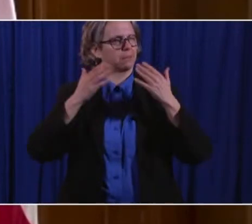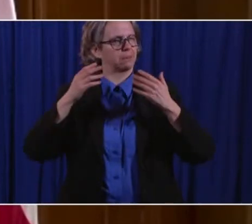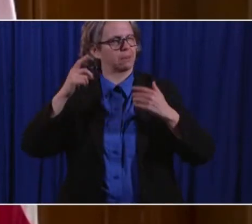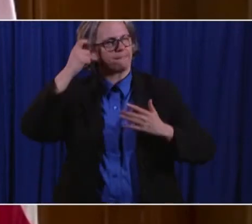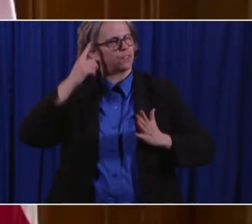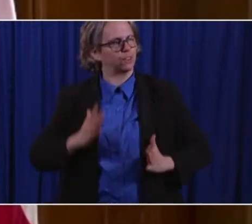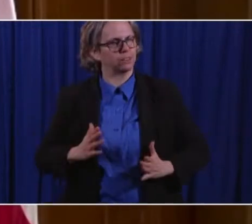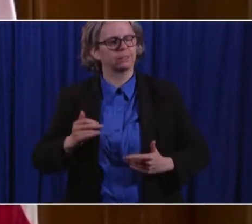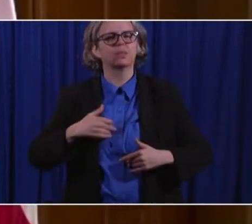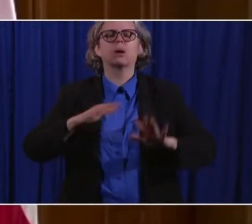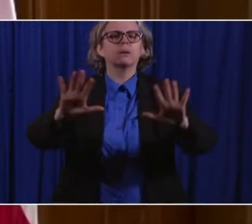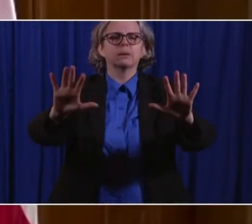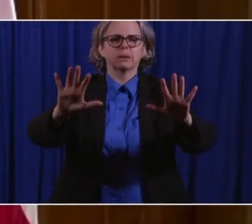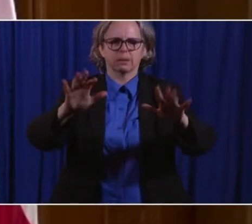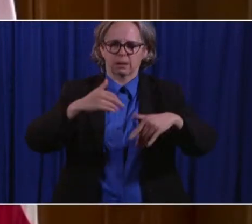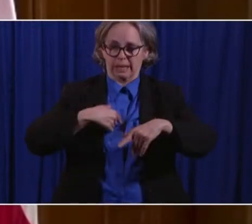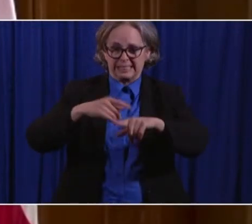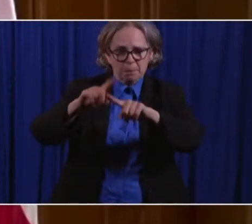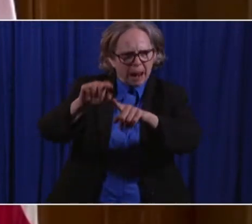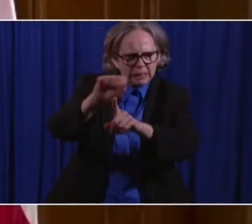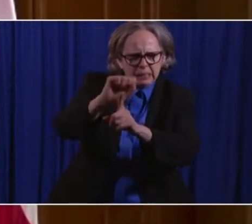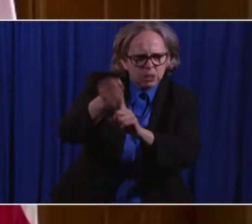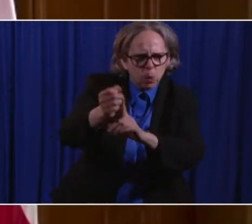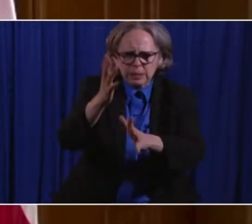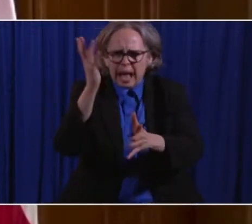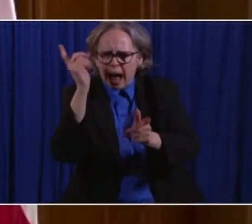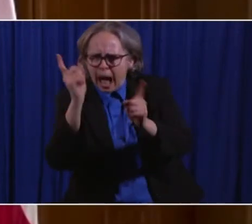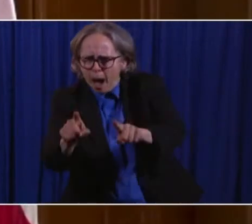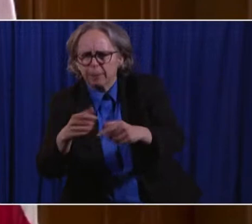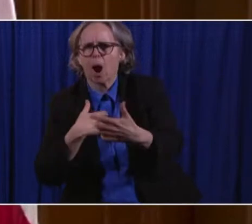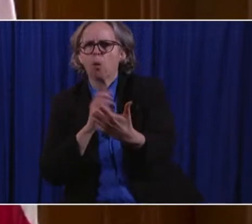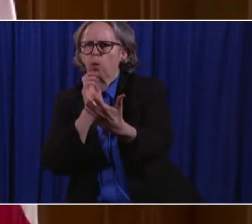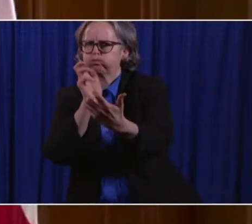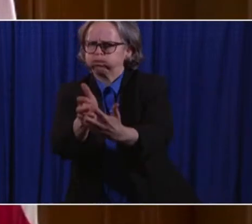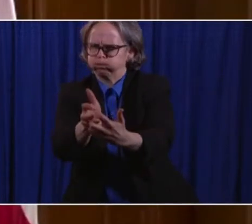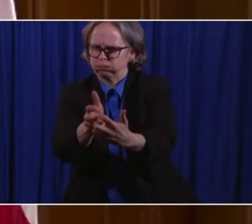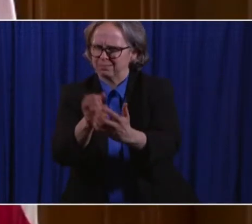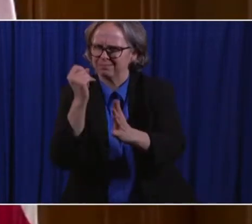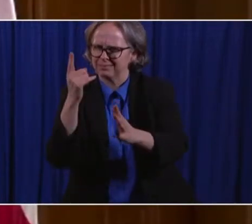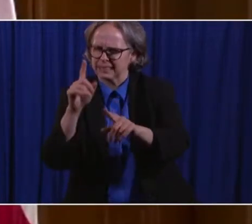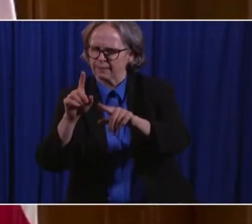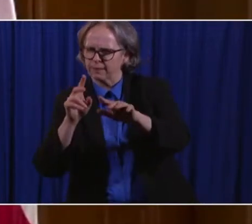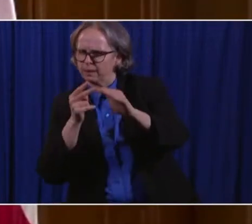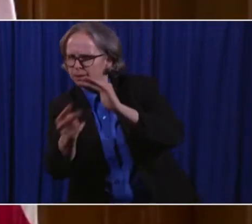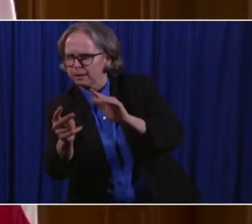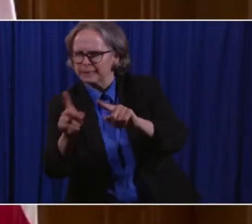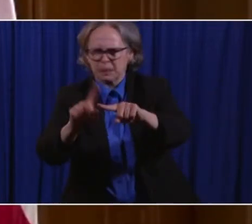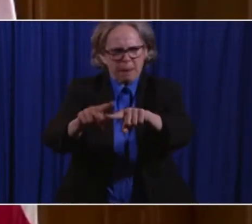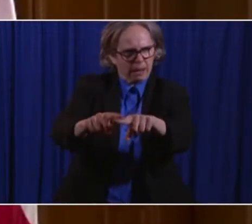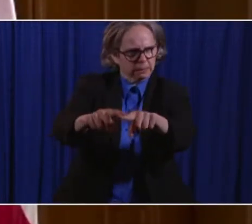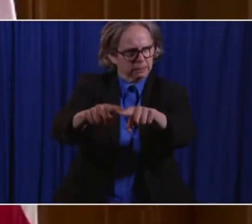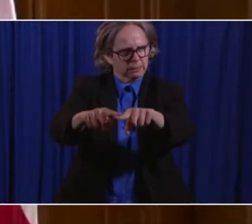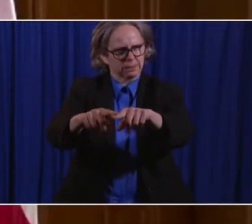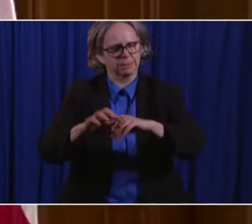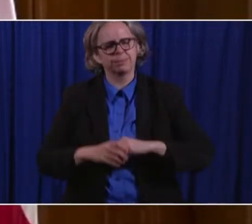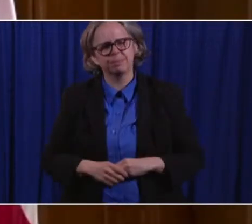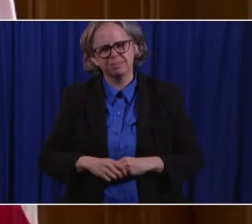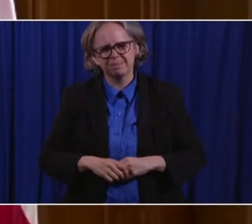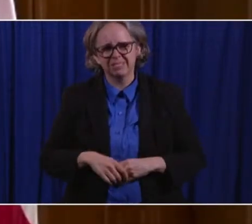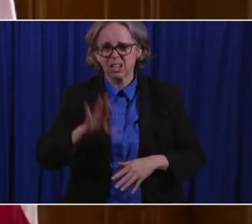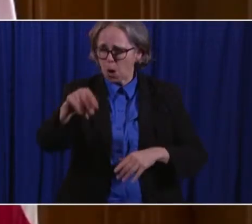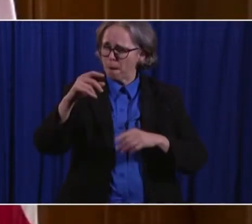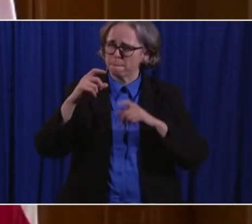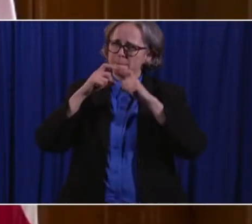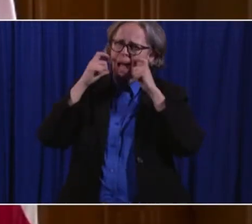than we did even a few months ago. And what we truly know is that masks really make a difference.